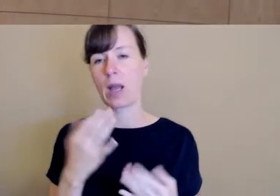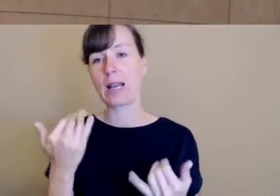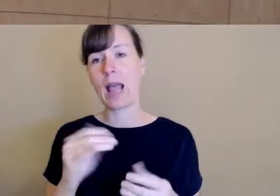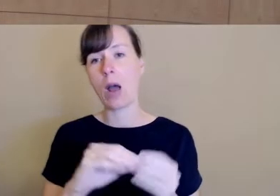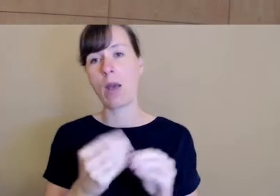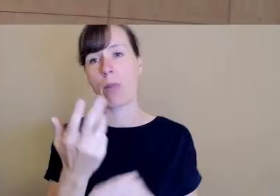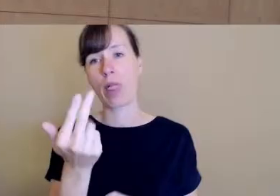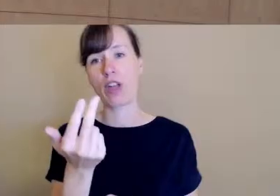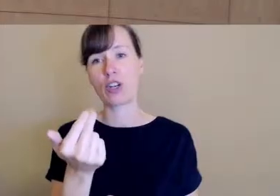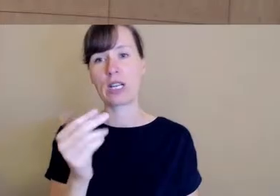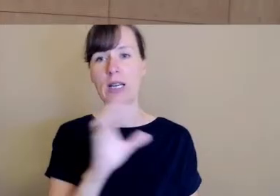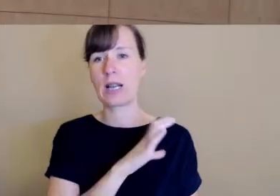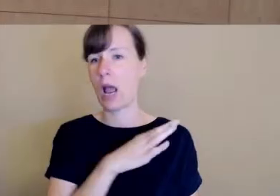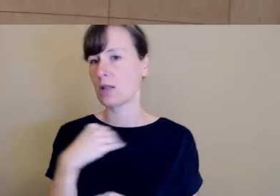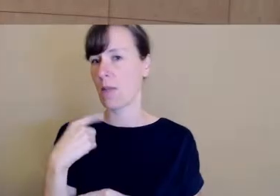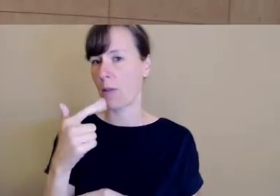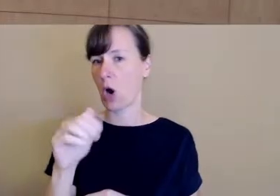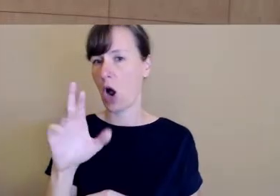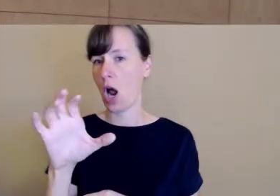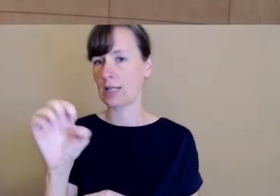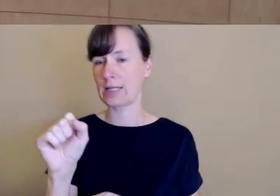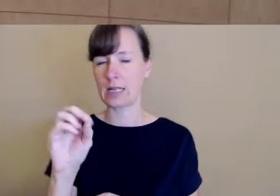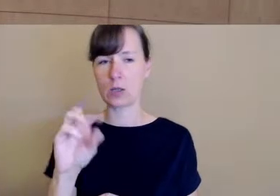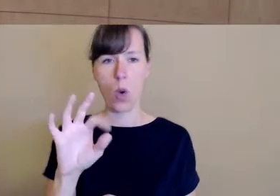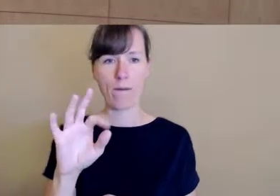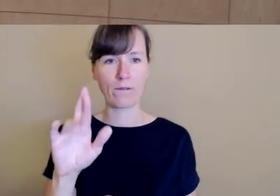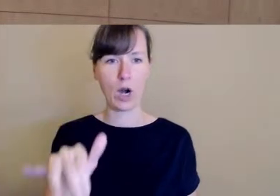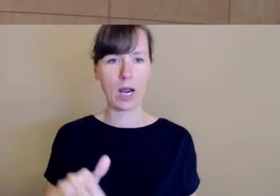or Councilmember Fry.